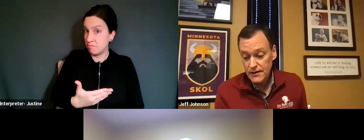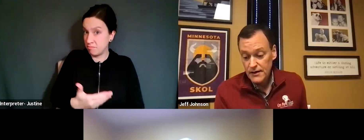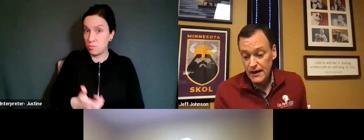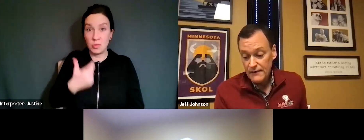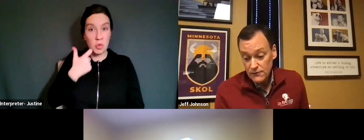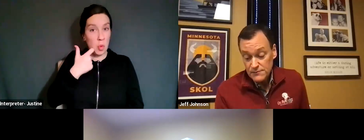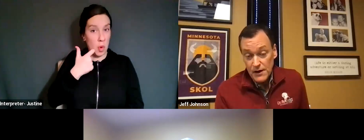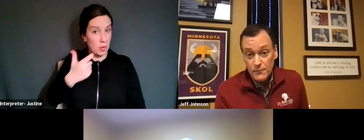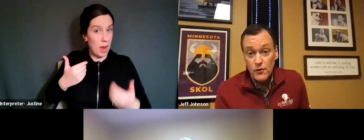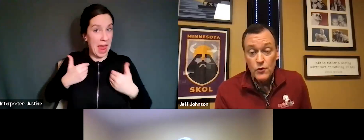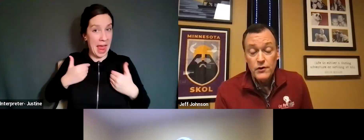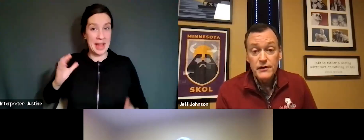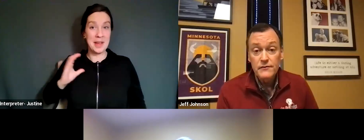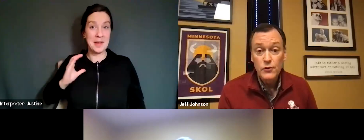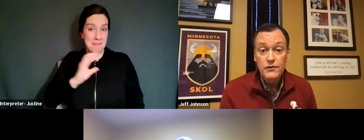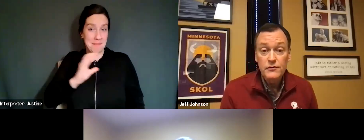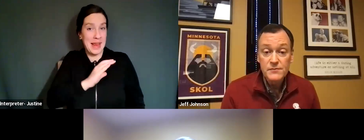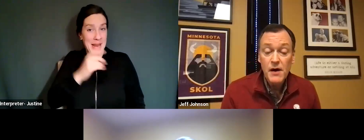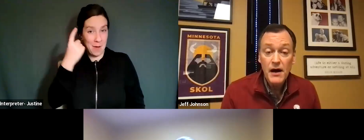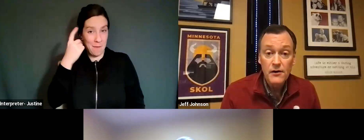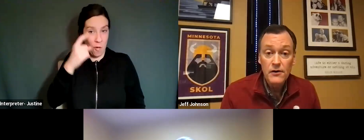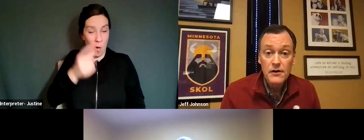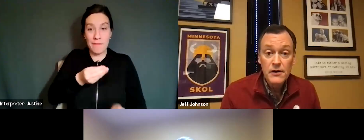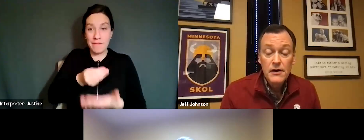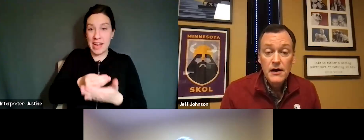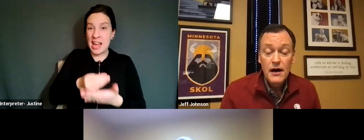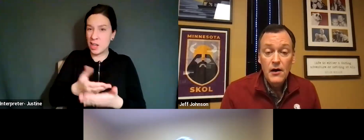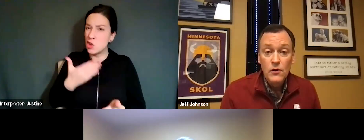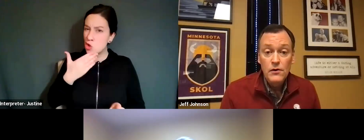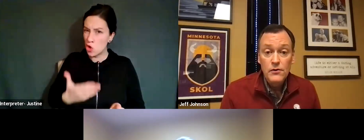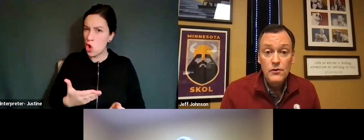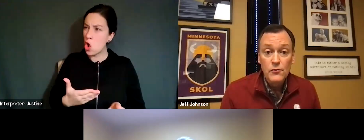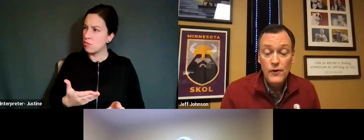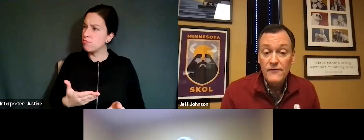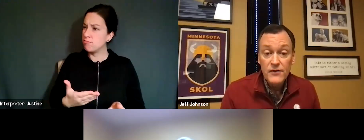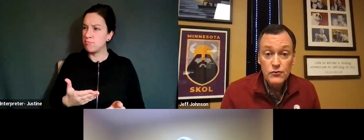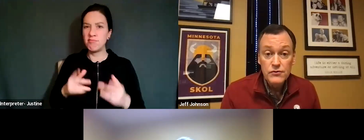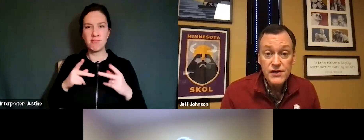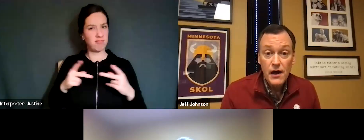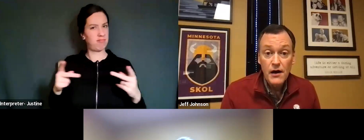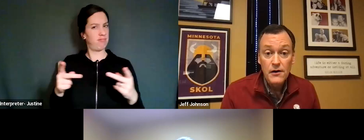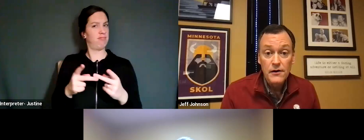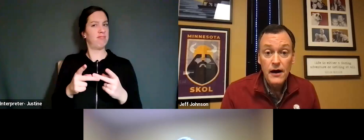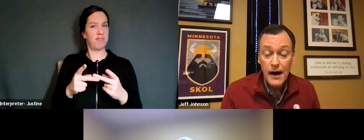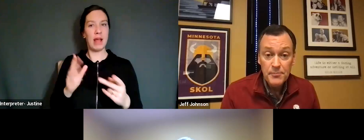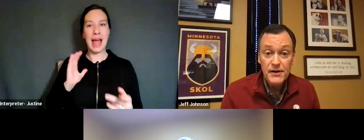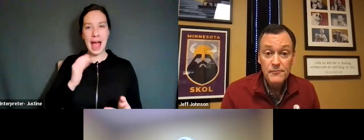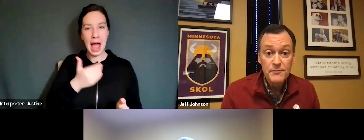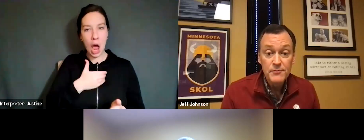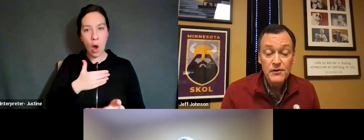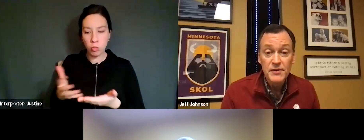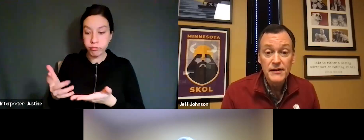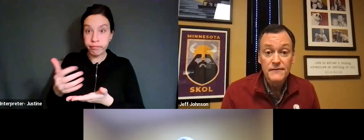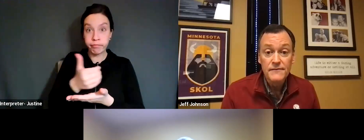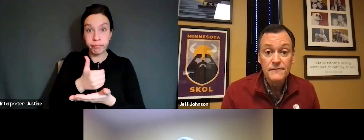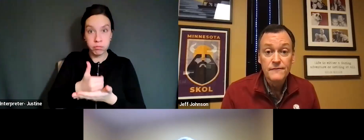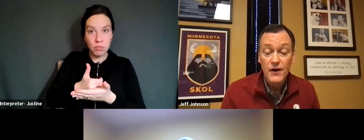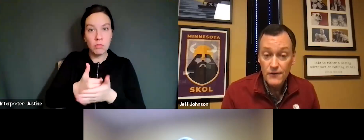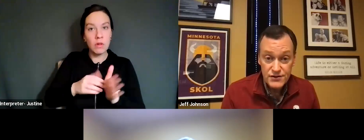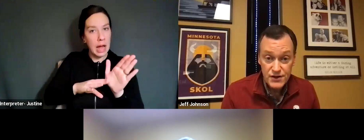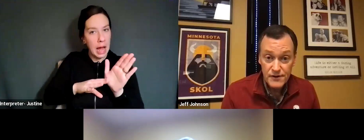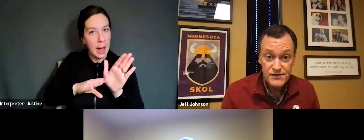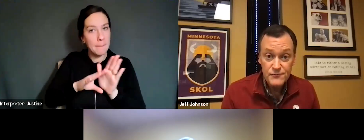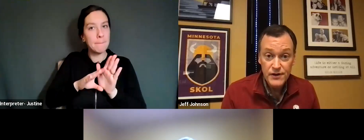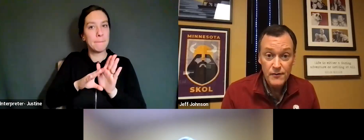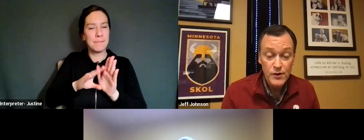board. And that was my report. We're in a good spot. Our revenues are up. People are being